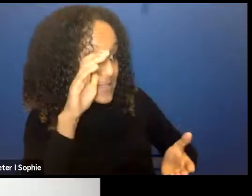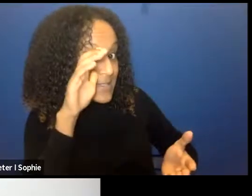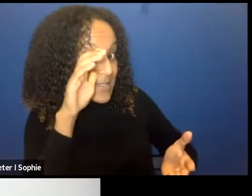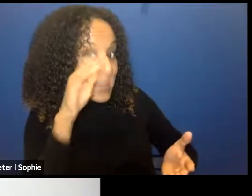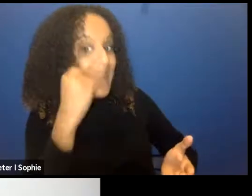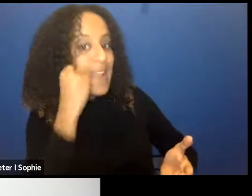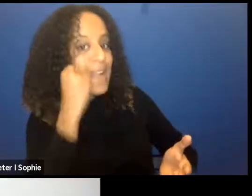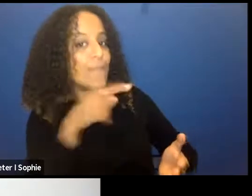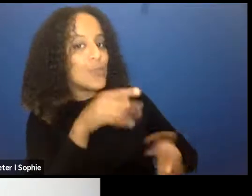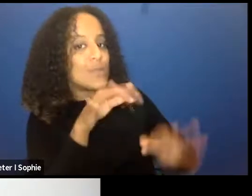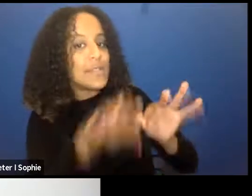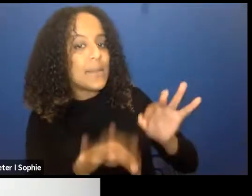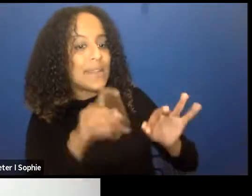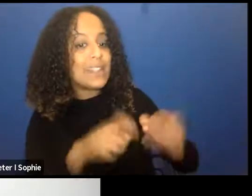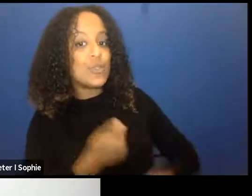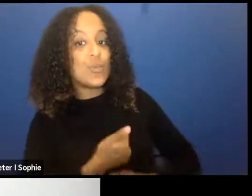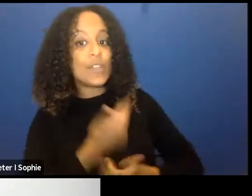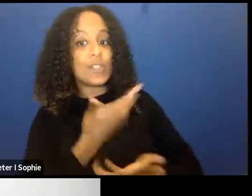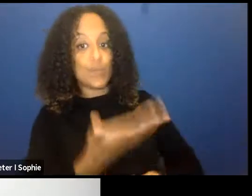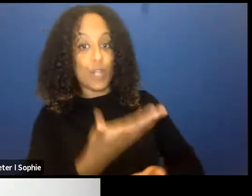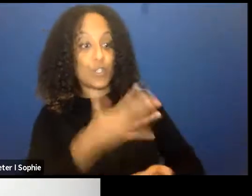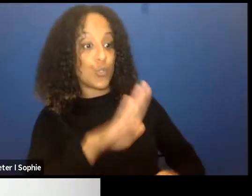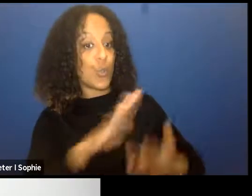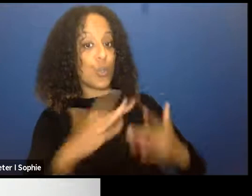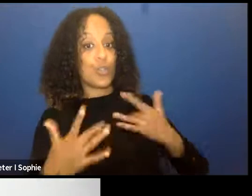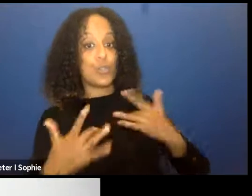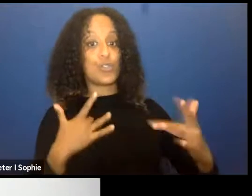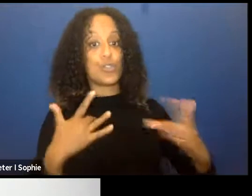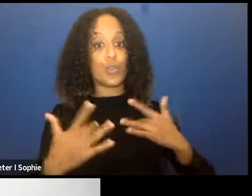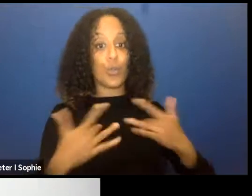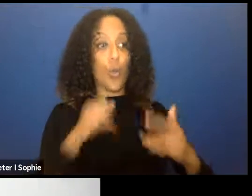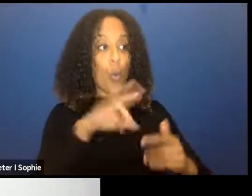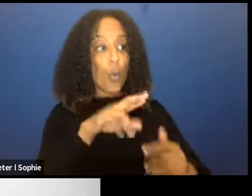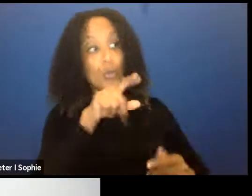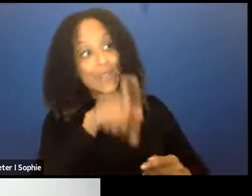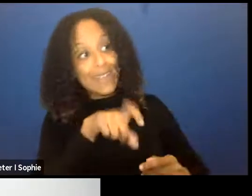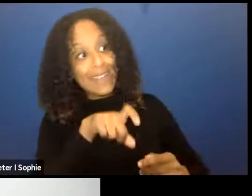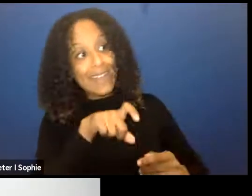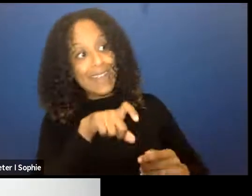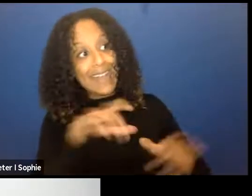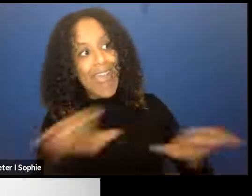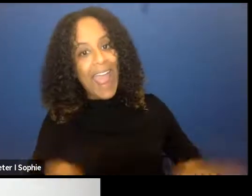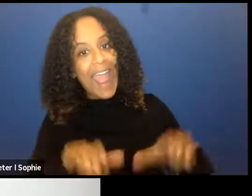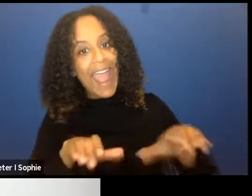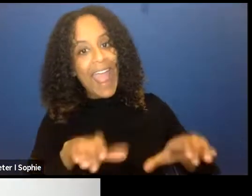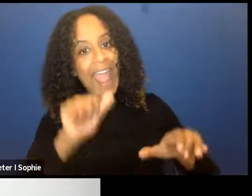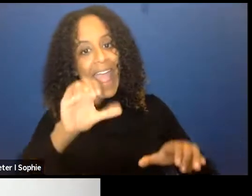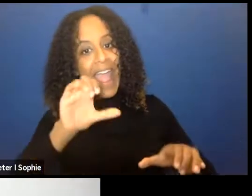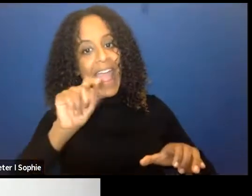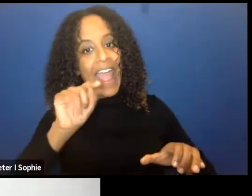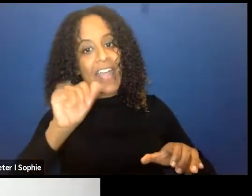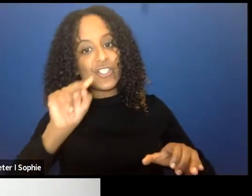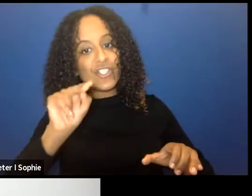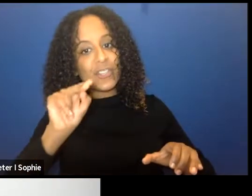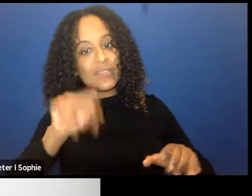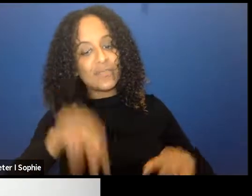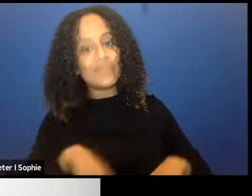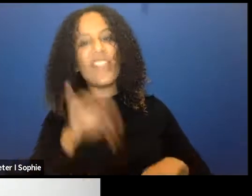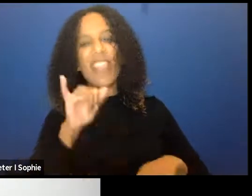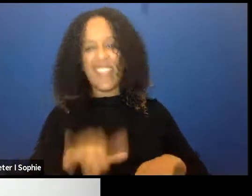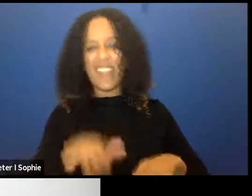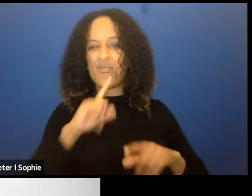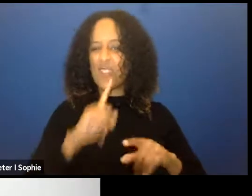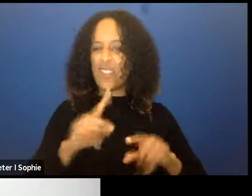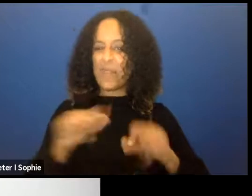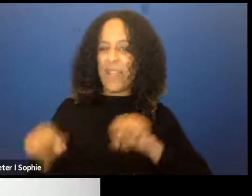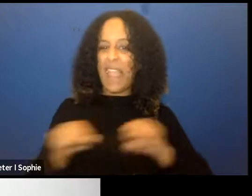simply need to express your concern, or do you need us to action on this? And really being able to kind of